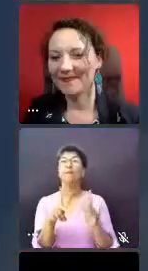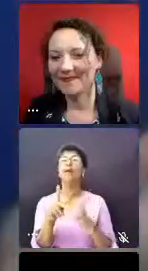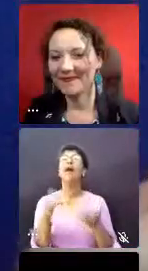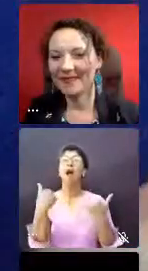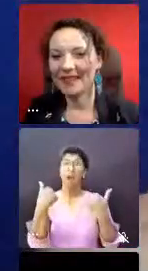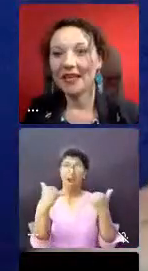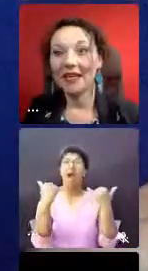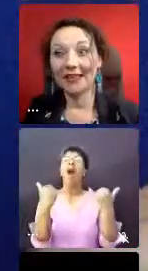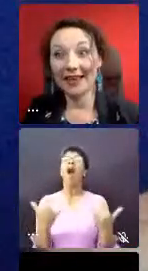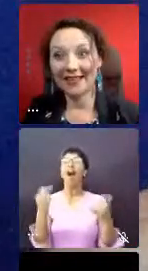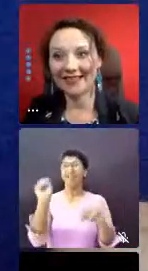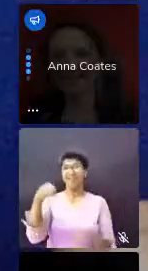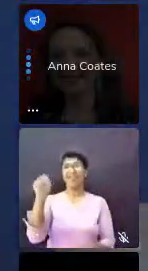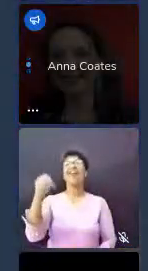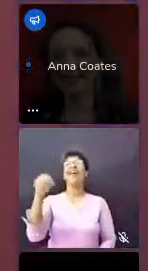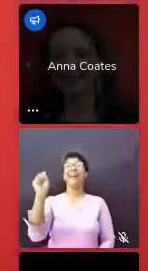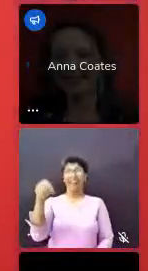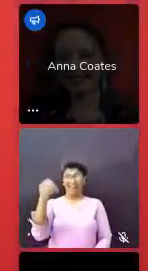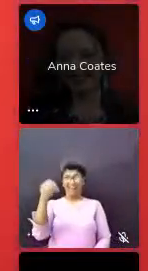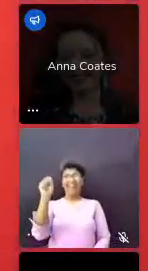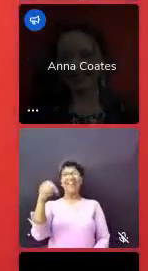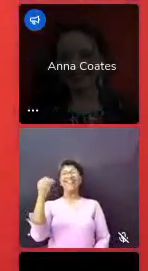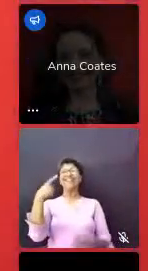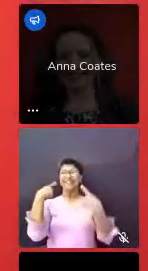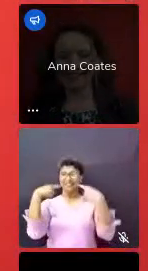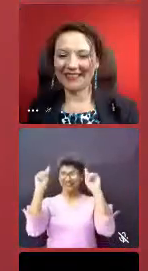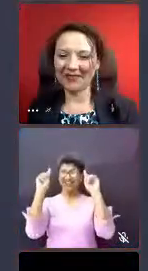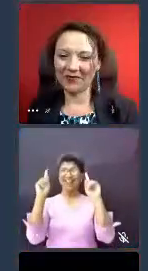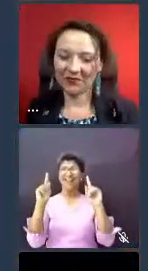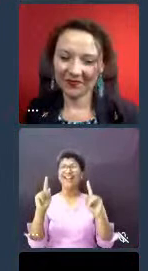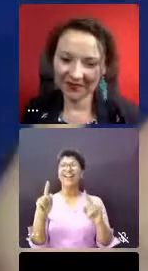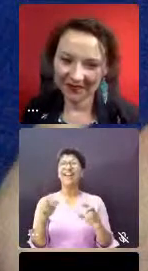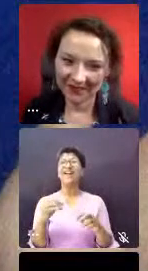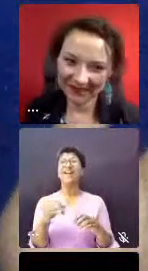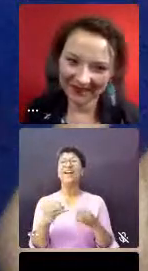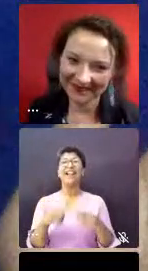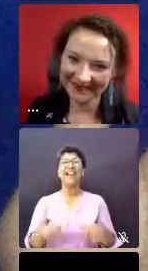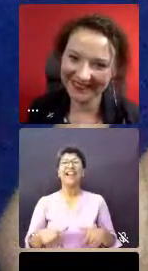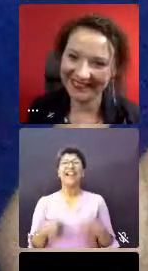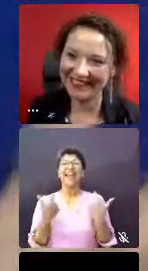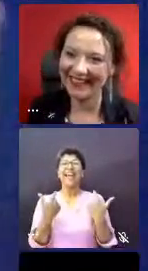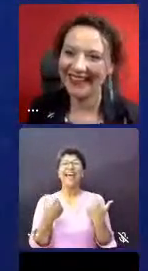Can you hear me now? Yes. Are we still live?